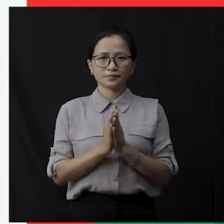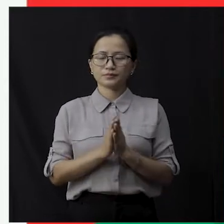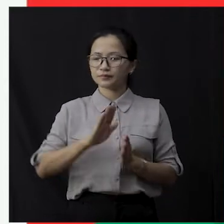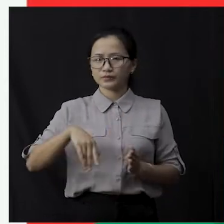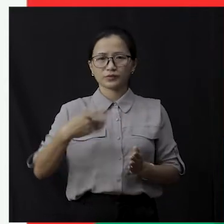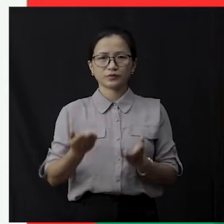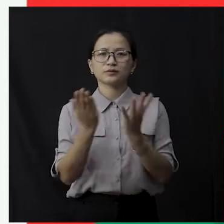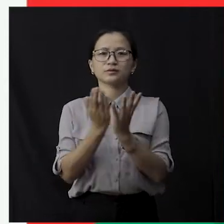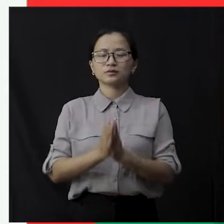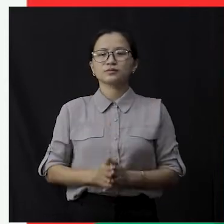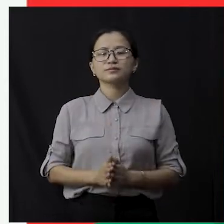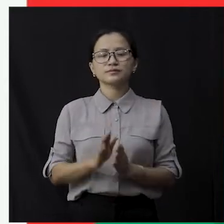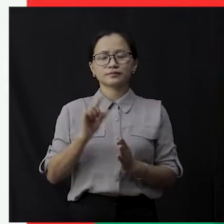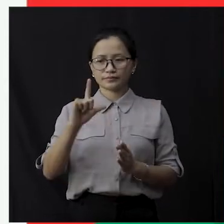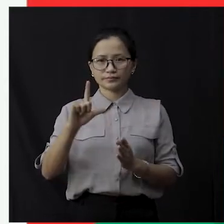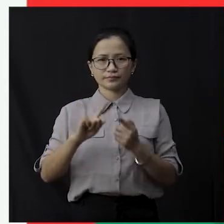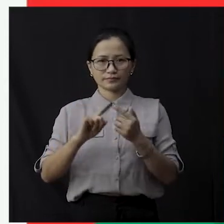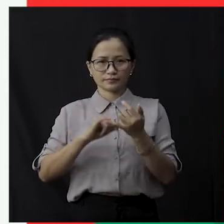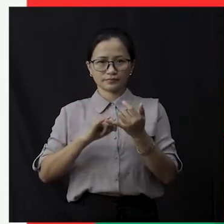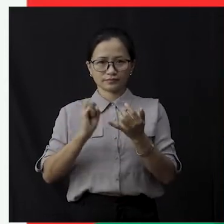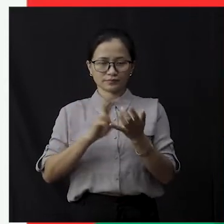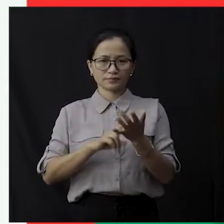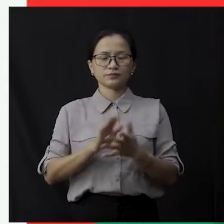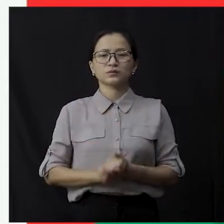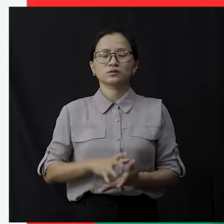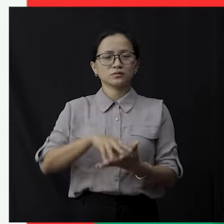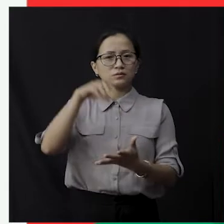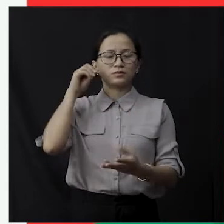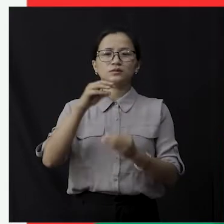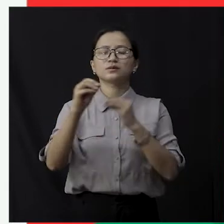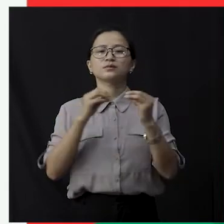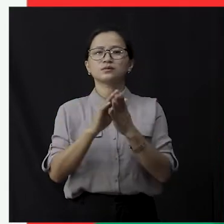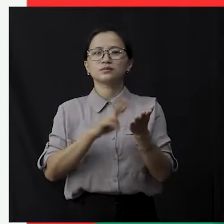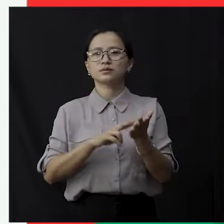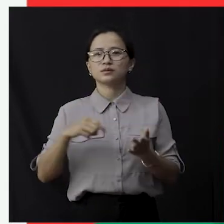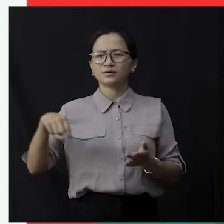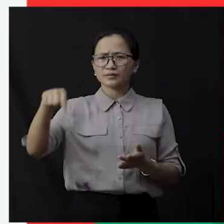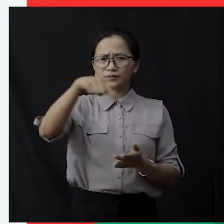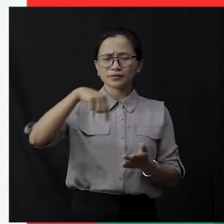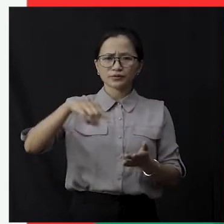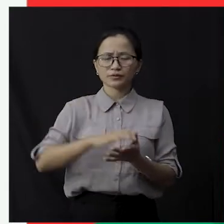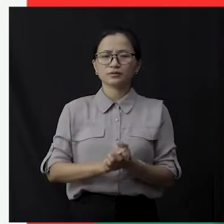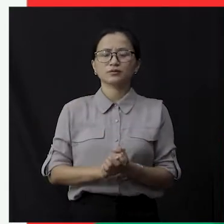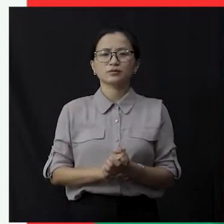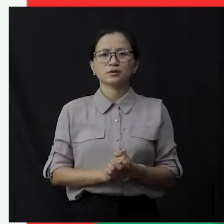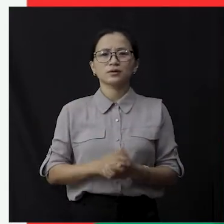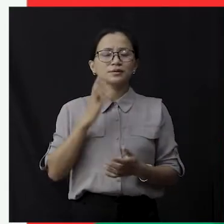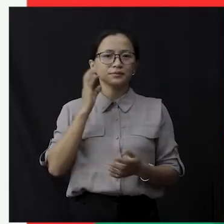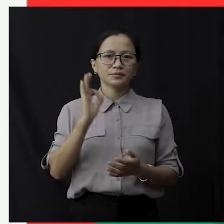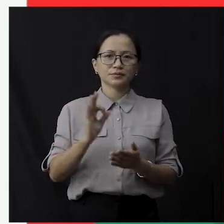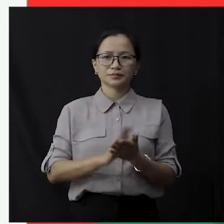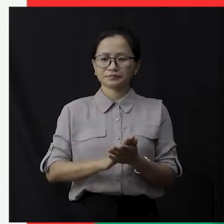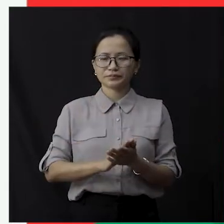after studying this lesson, students, you will learn about the natural features, the importance of